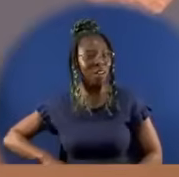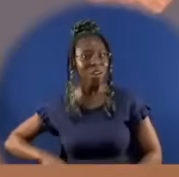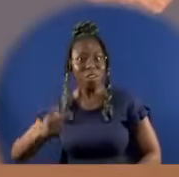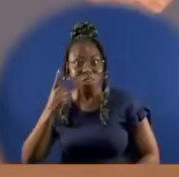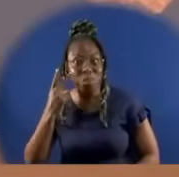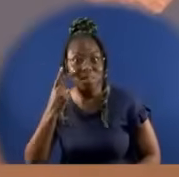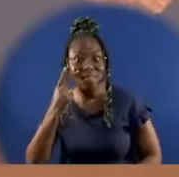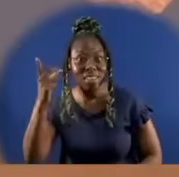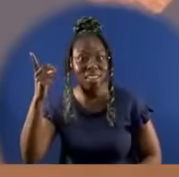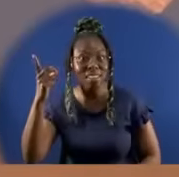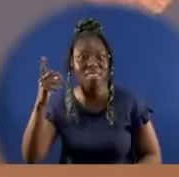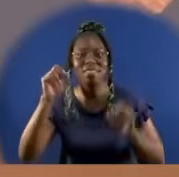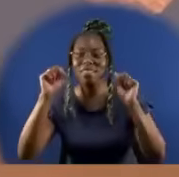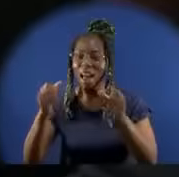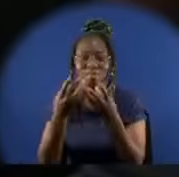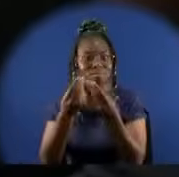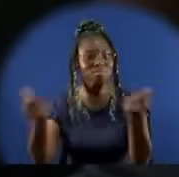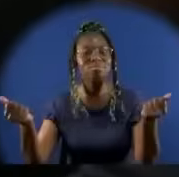out?